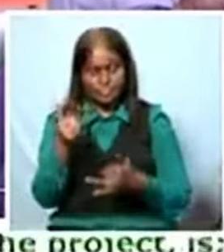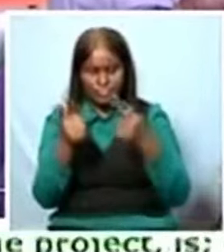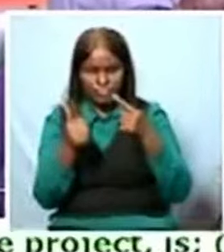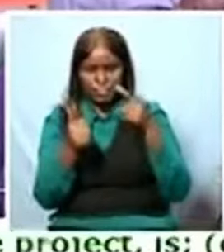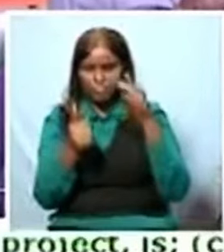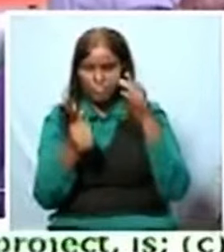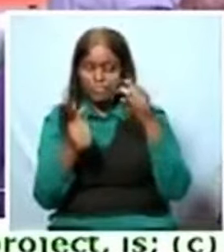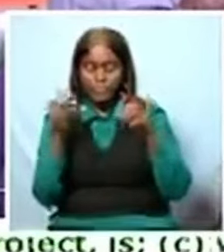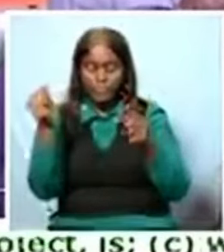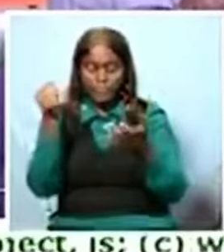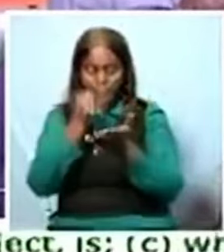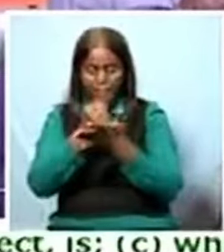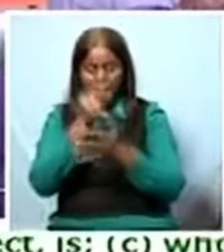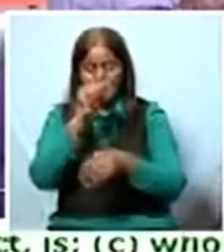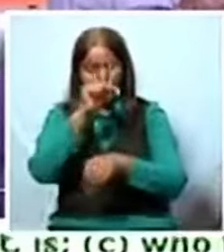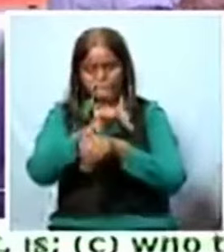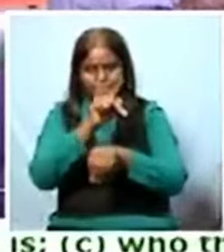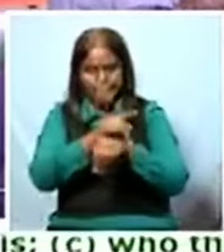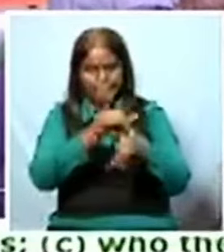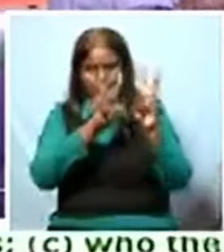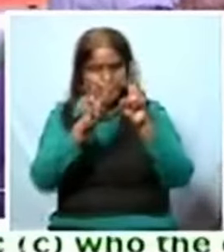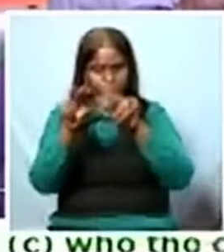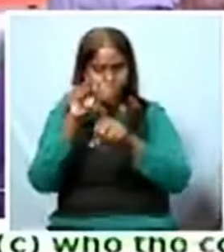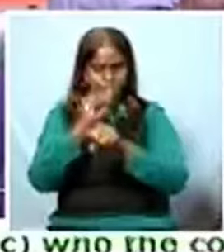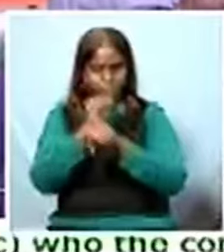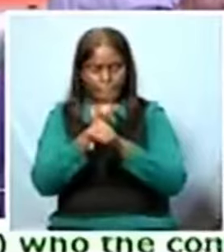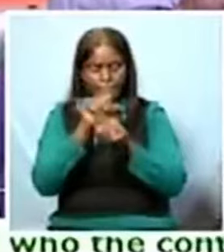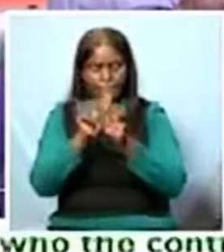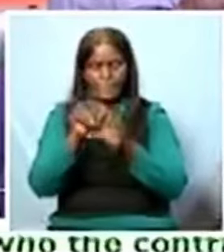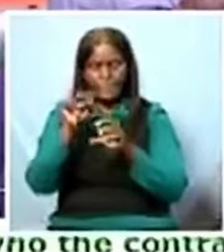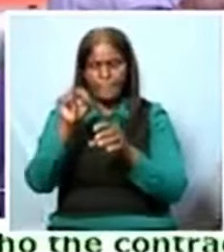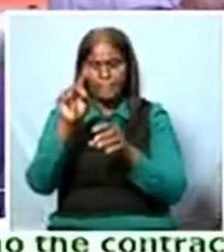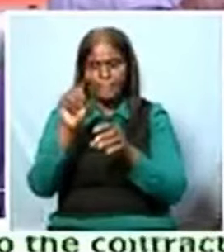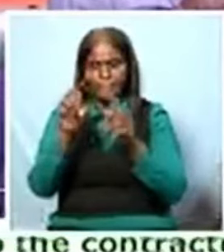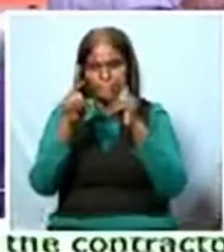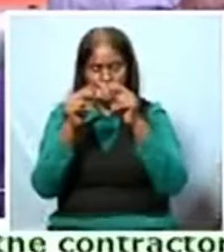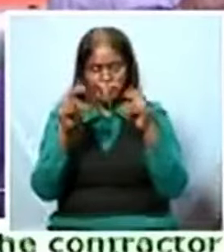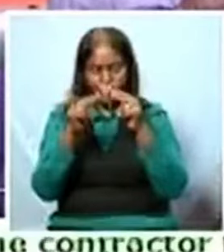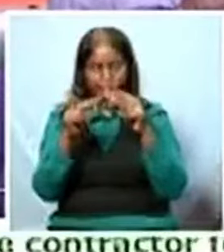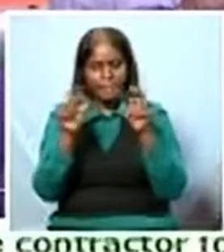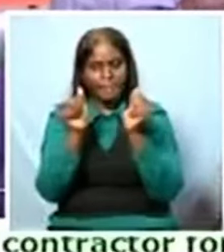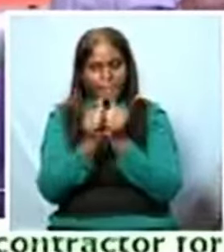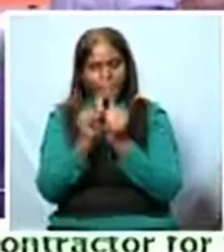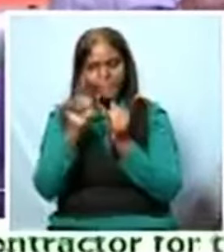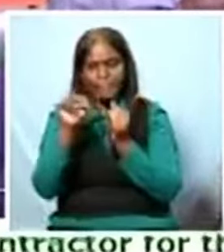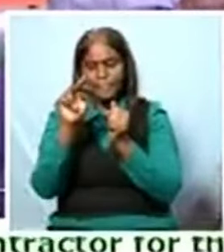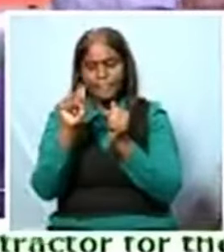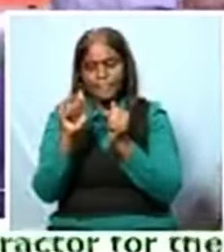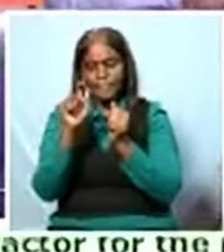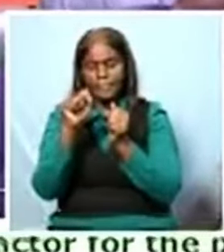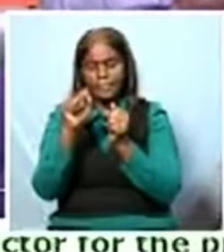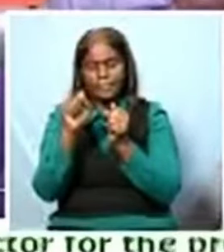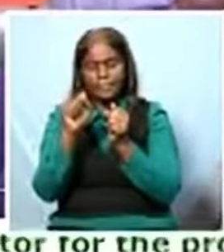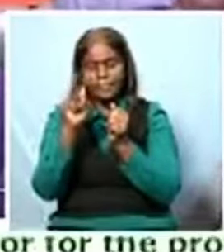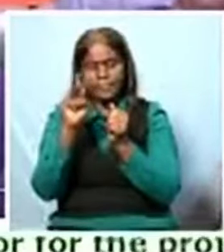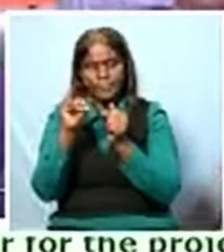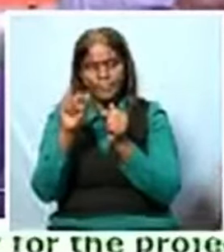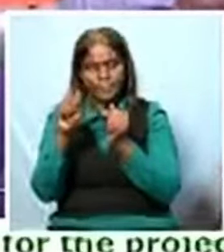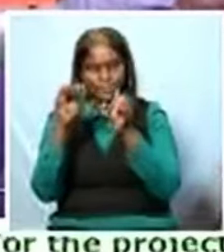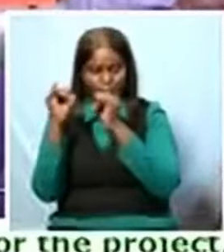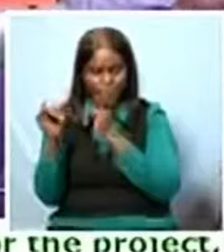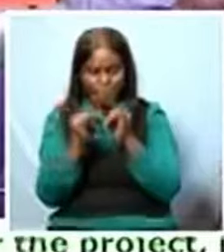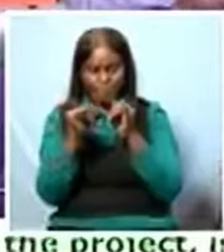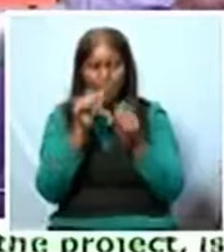who are engaged to undertake the respective works in Ndeke Village, Ndeke Changa, and Natwange, government implemented the works through